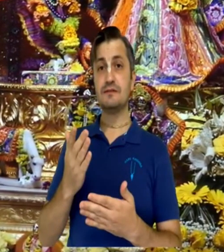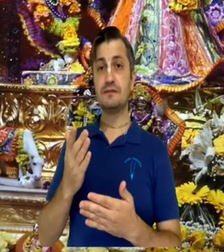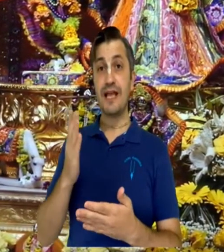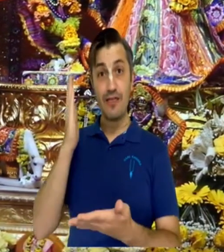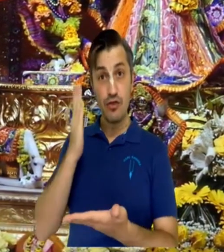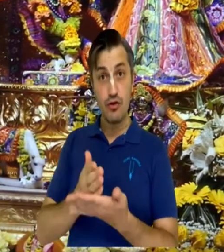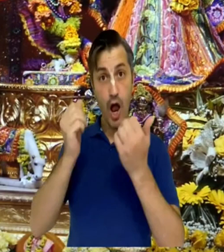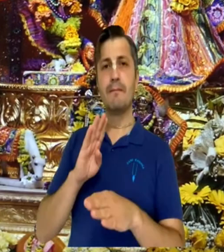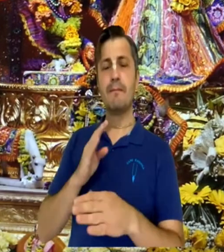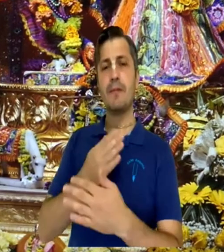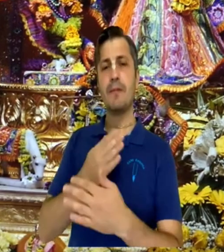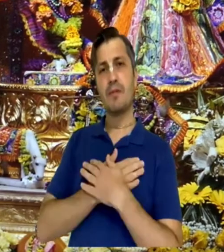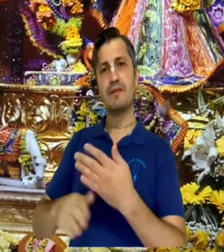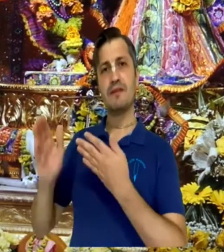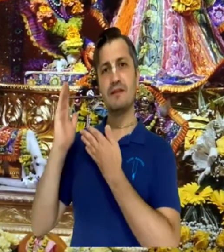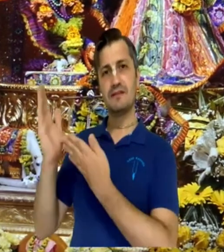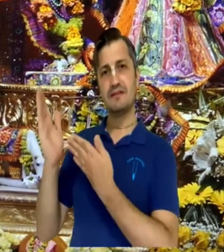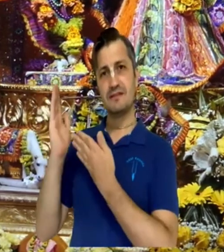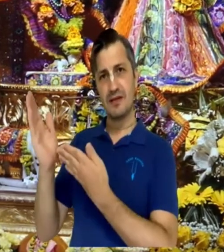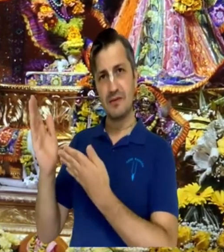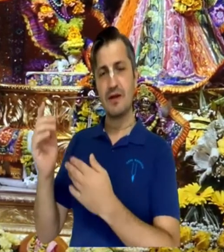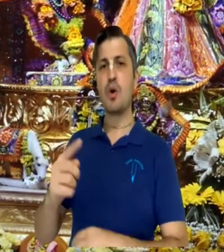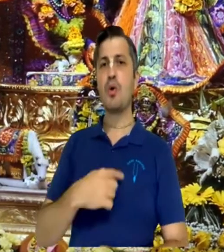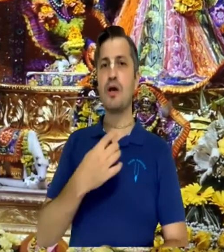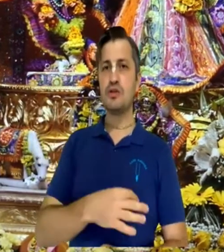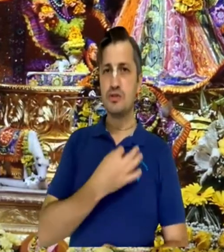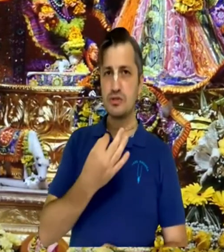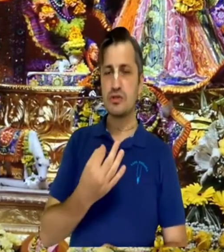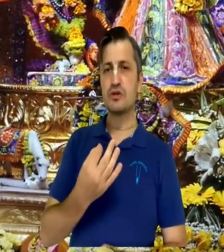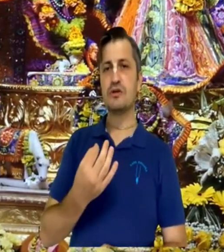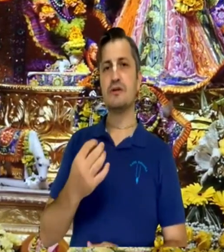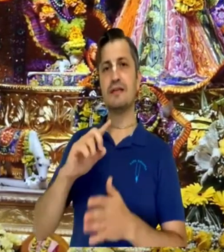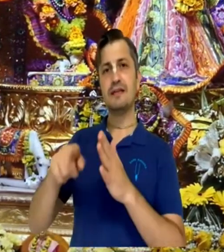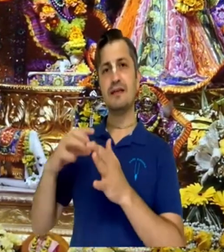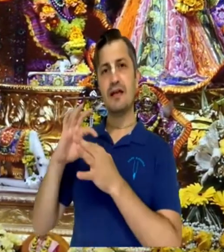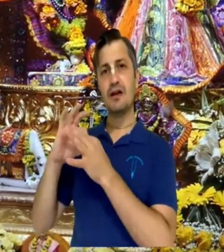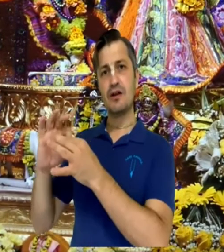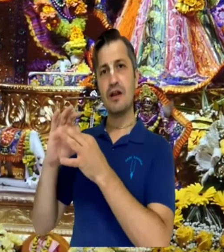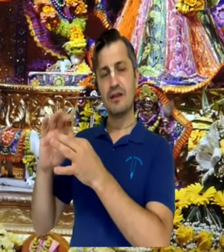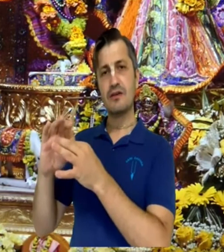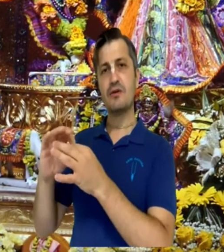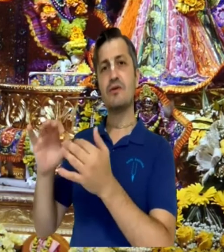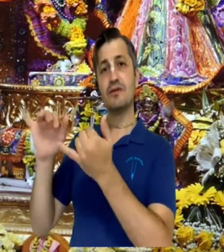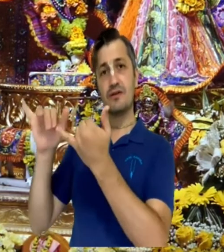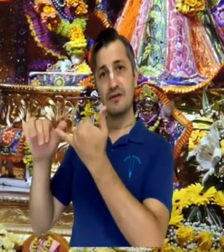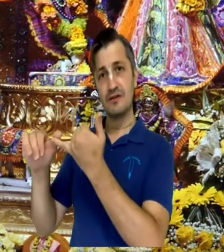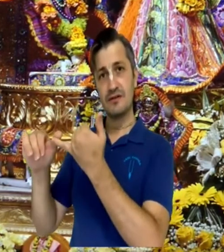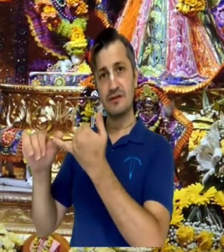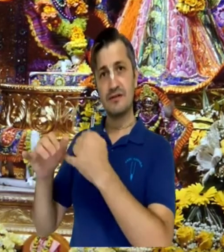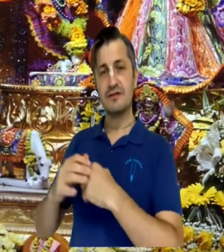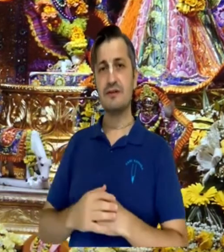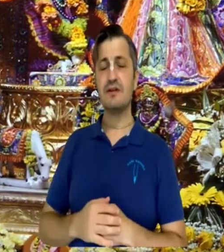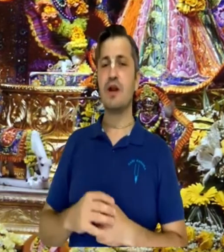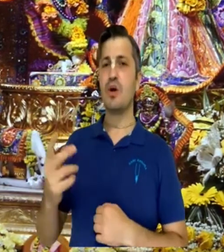conclusion that the soul is eternal and eternal related to the Supreme Lord in love, and this love is dormant